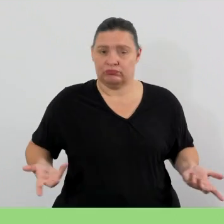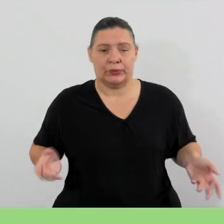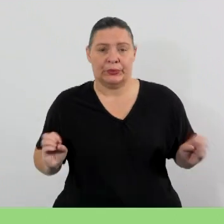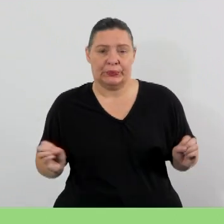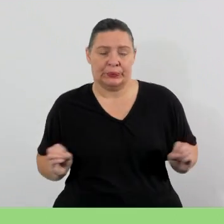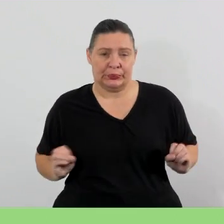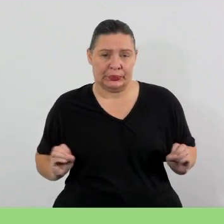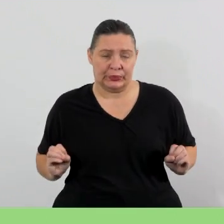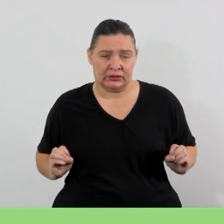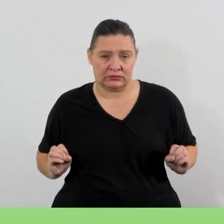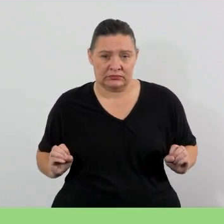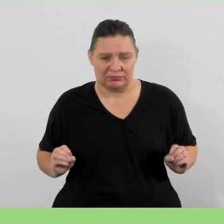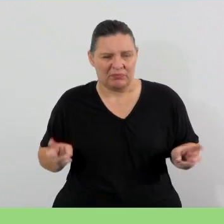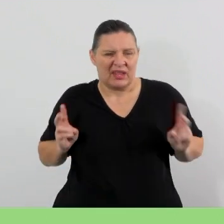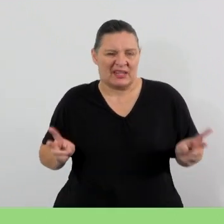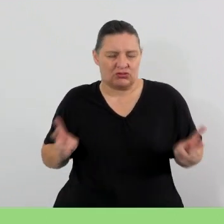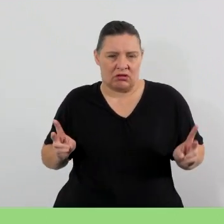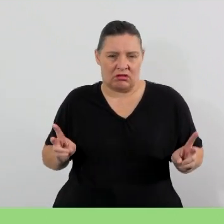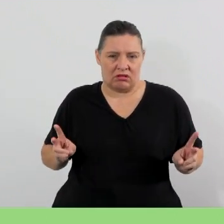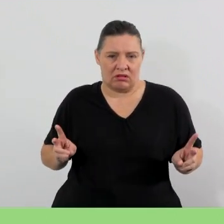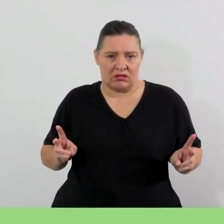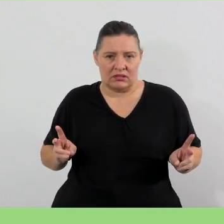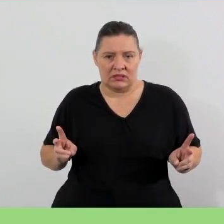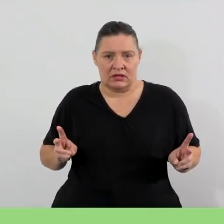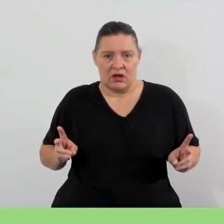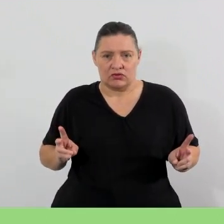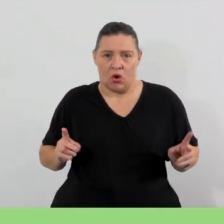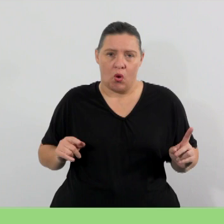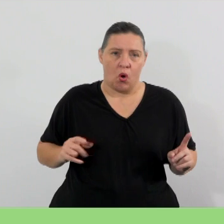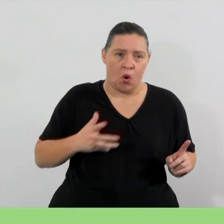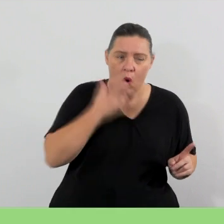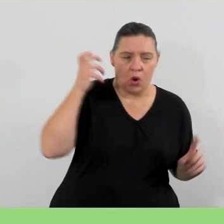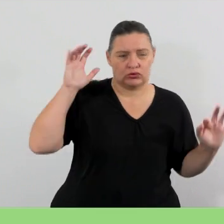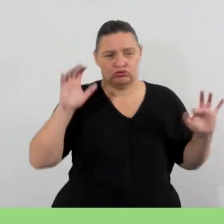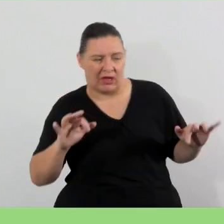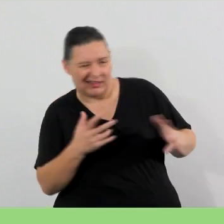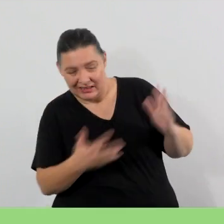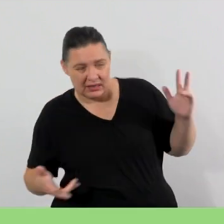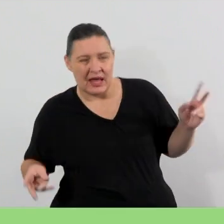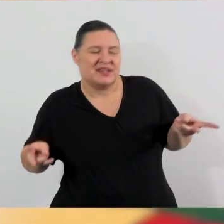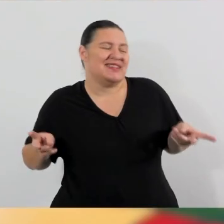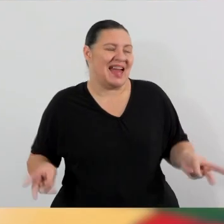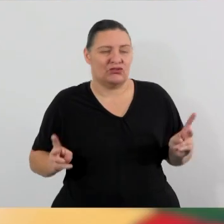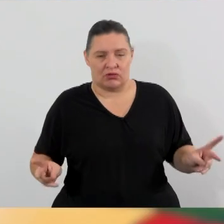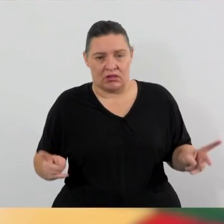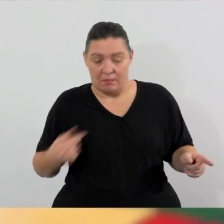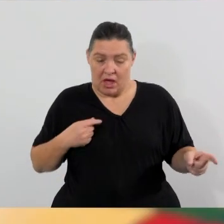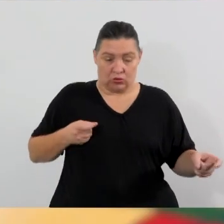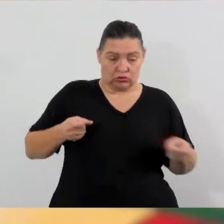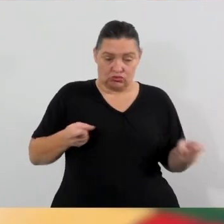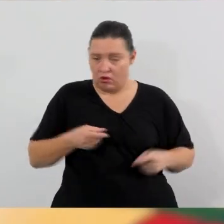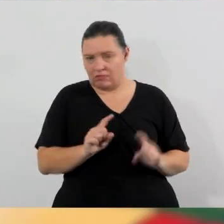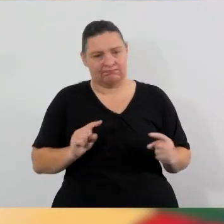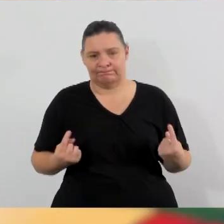over. So these are natural factors. These are the changes that take place in an environment, and organisms have no